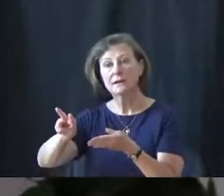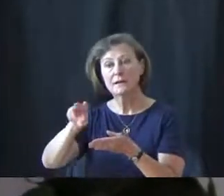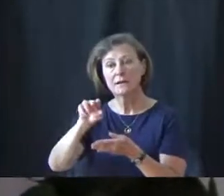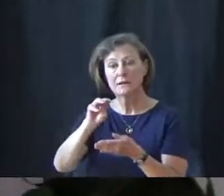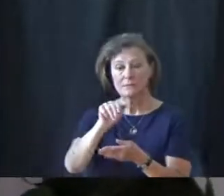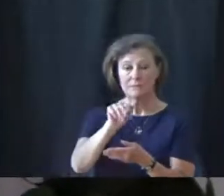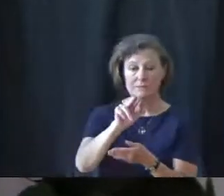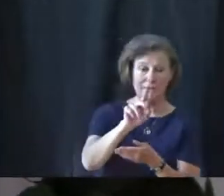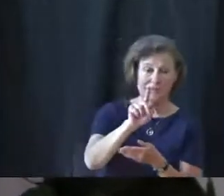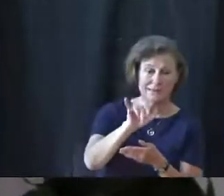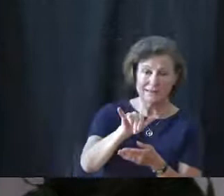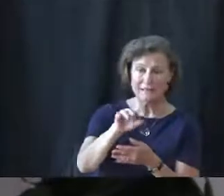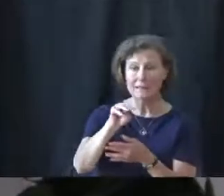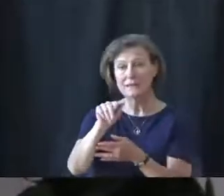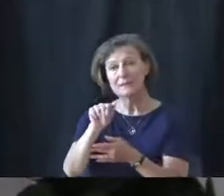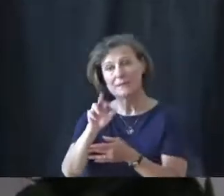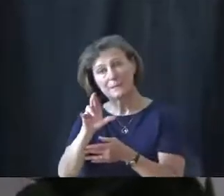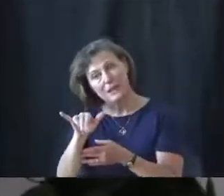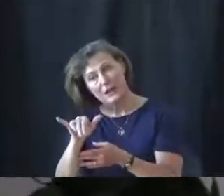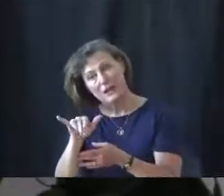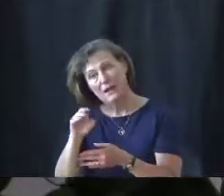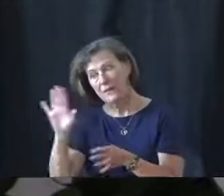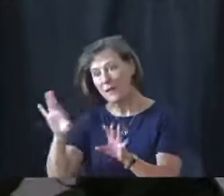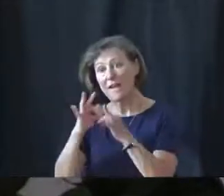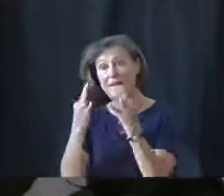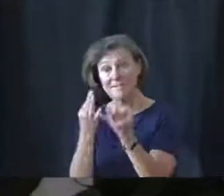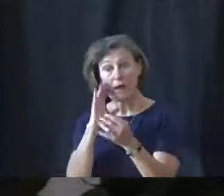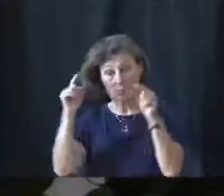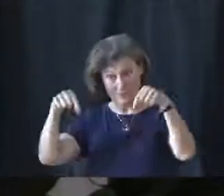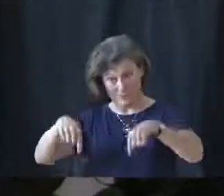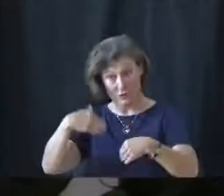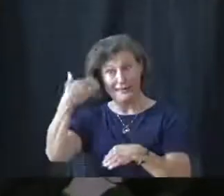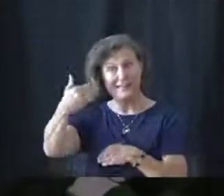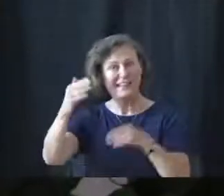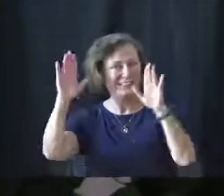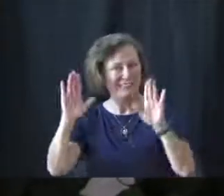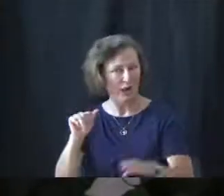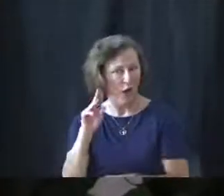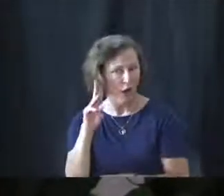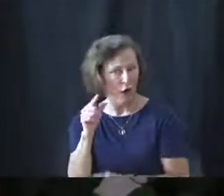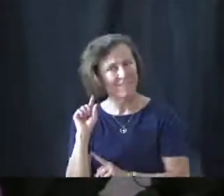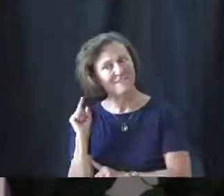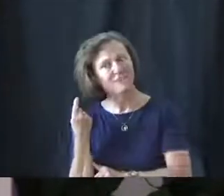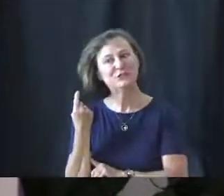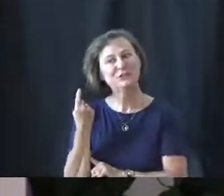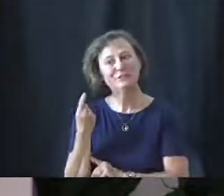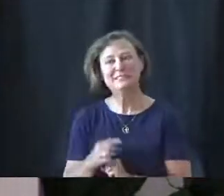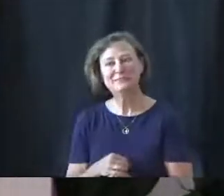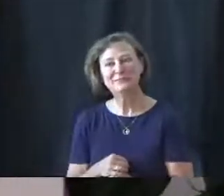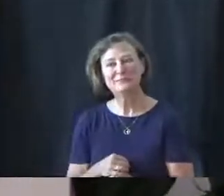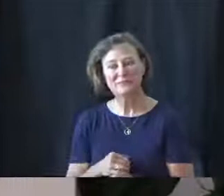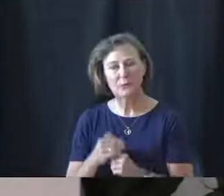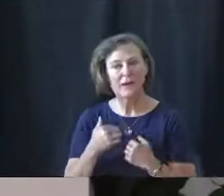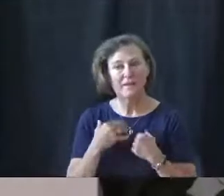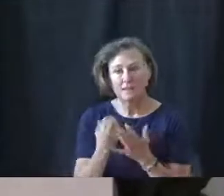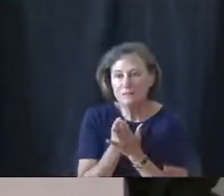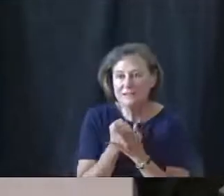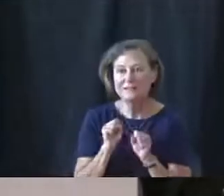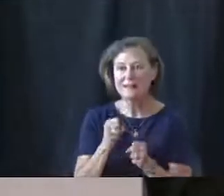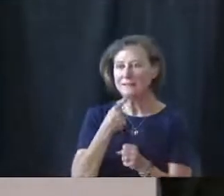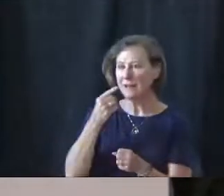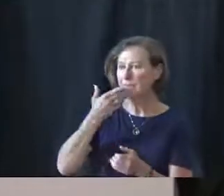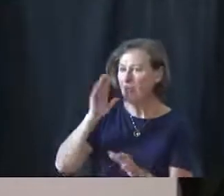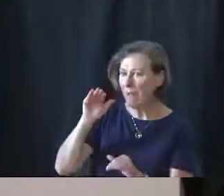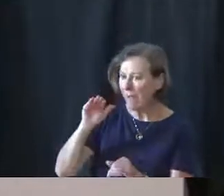and Mary and a couple of their family will be here next Sunday, August 1st. so we have a chance to say goodbye to